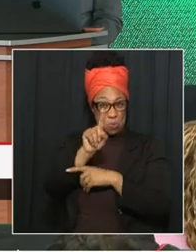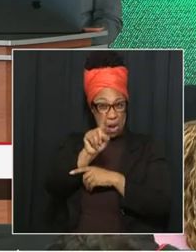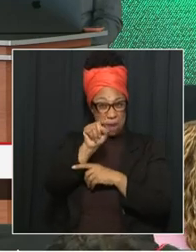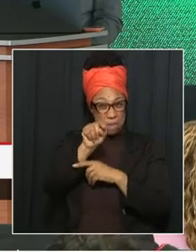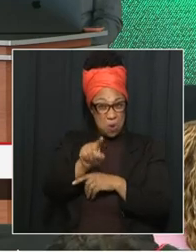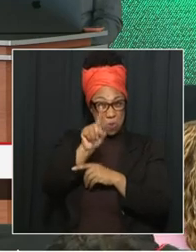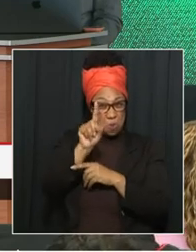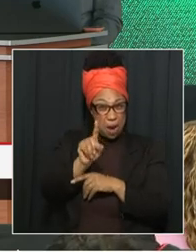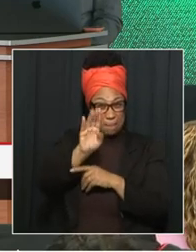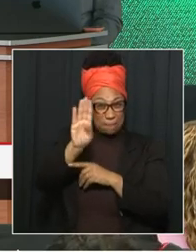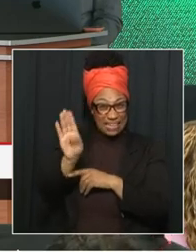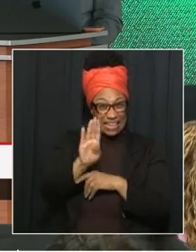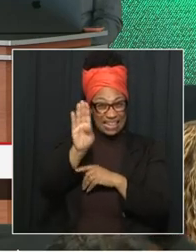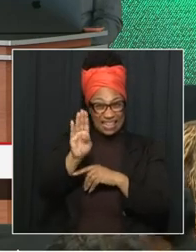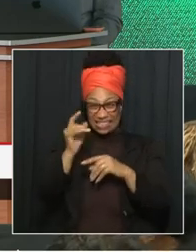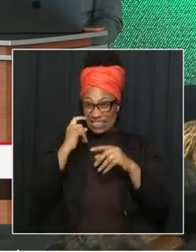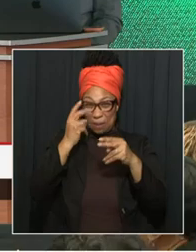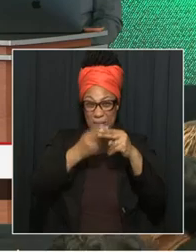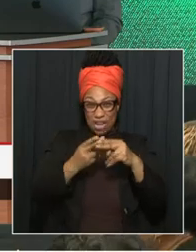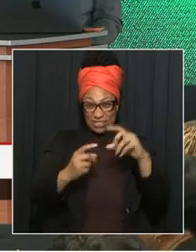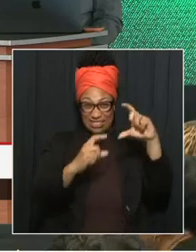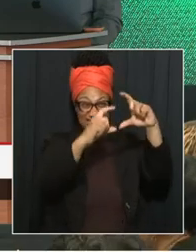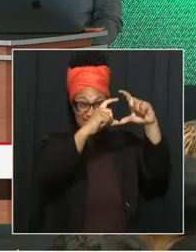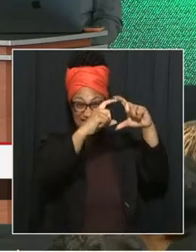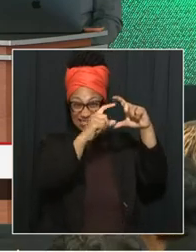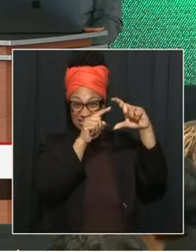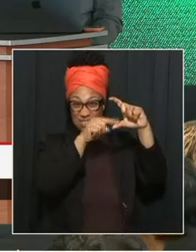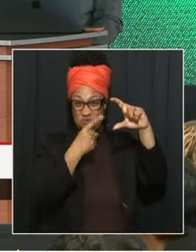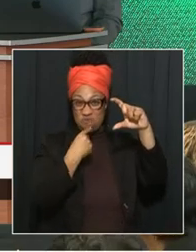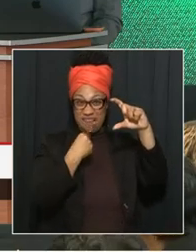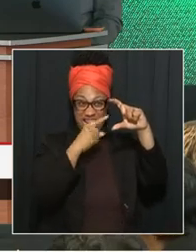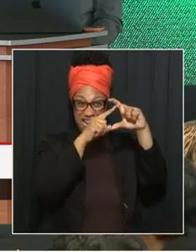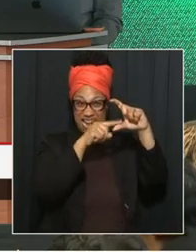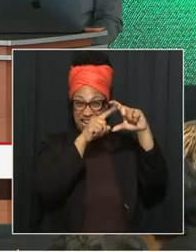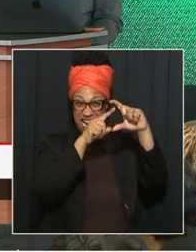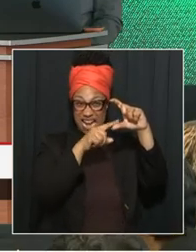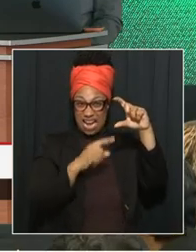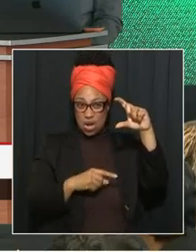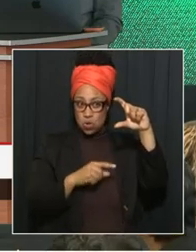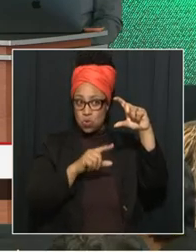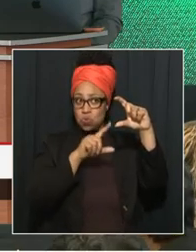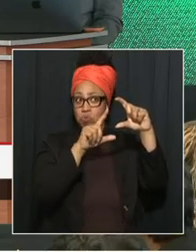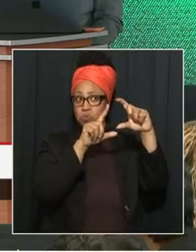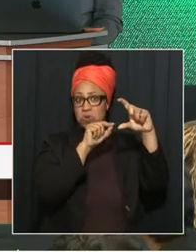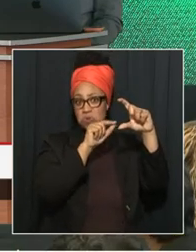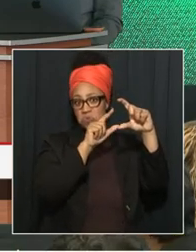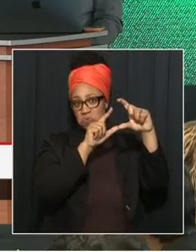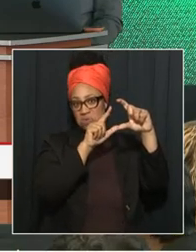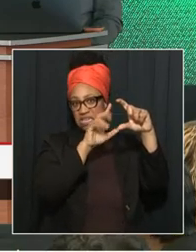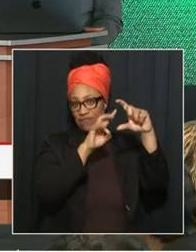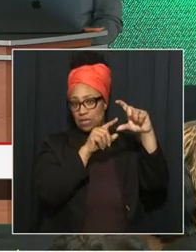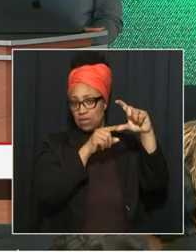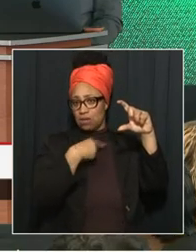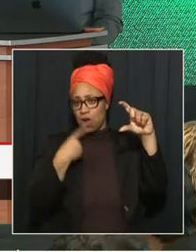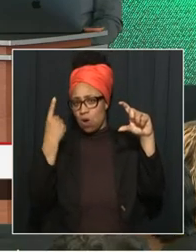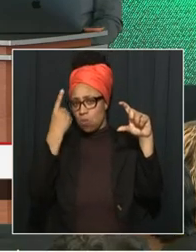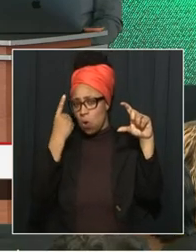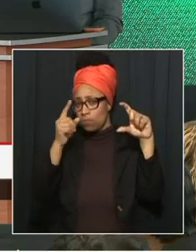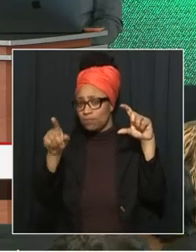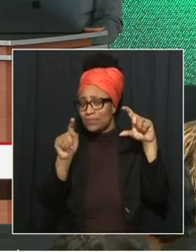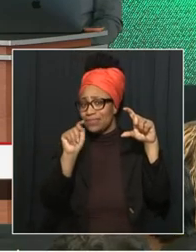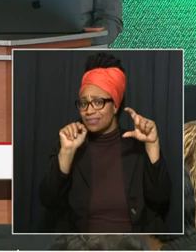the tax programs at the whim of council, the whim of the mayor's budget process, or is